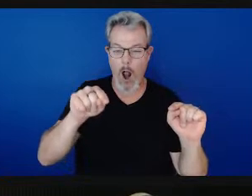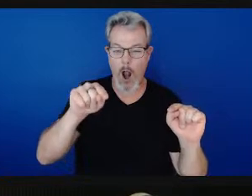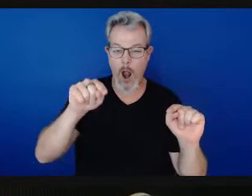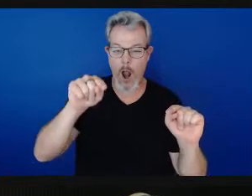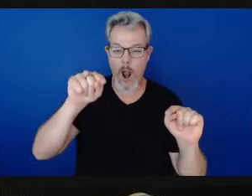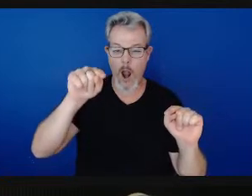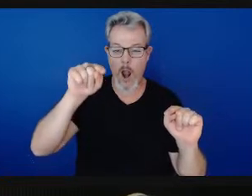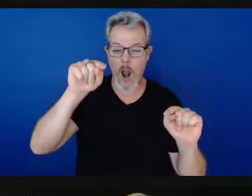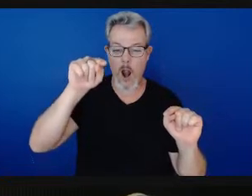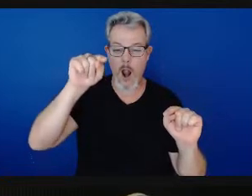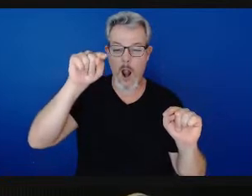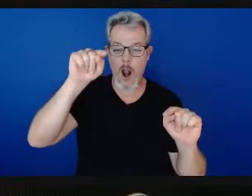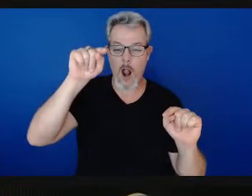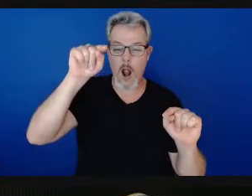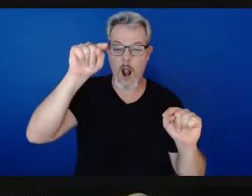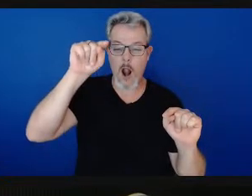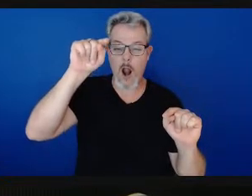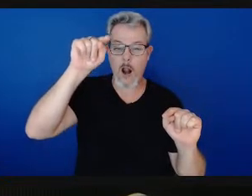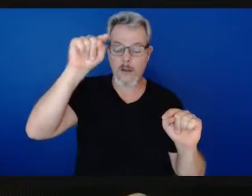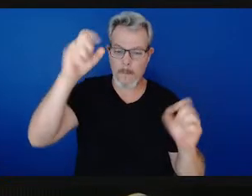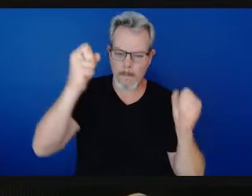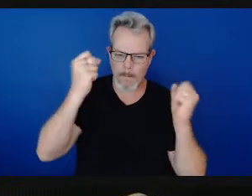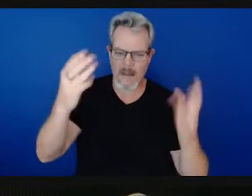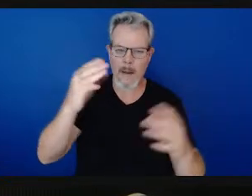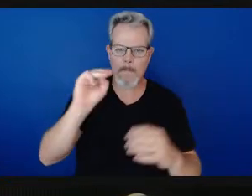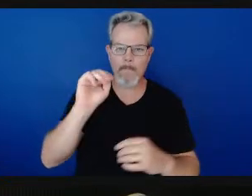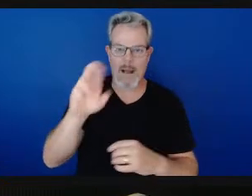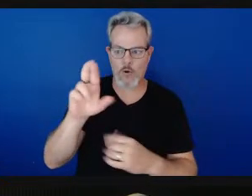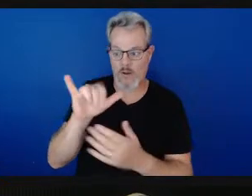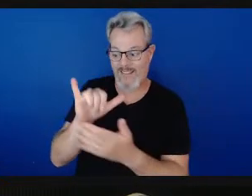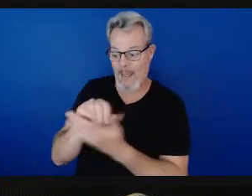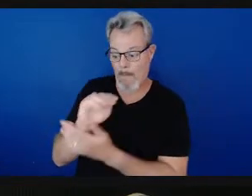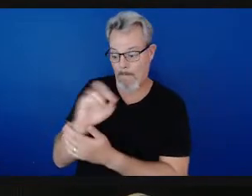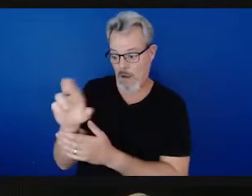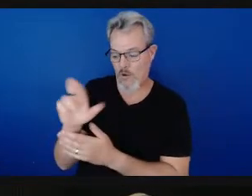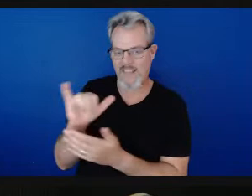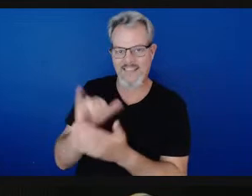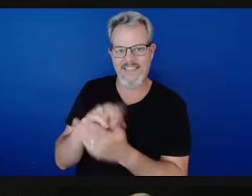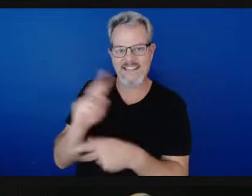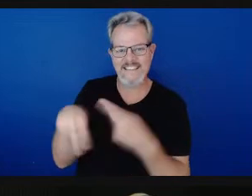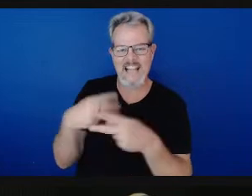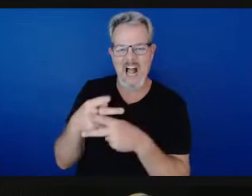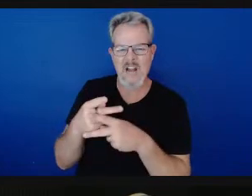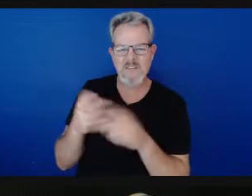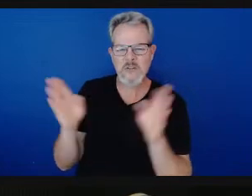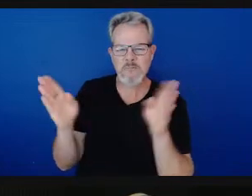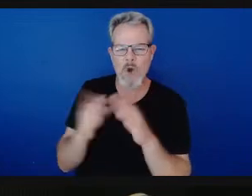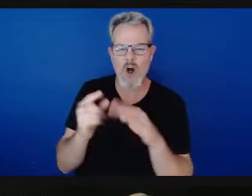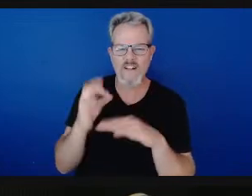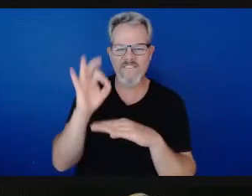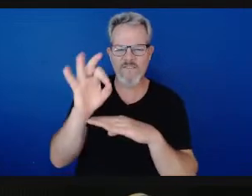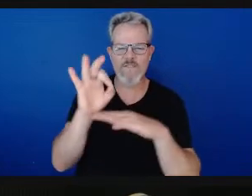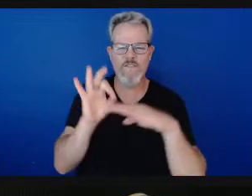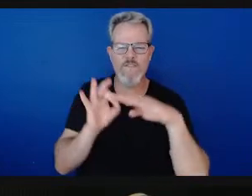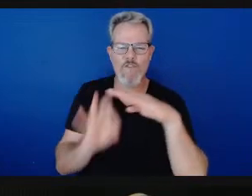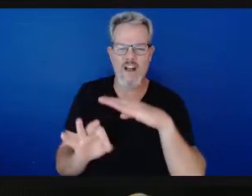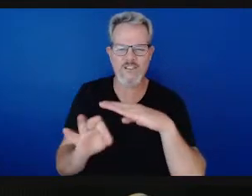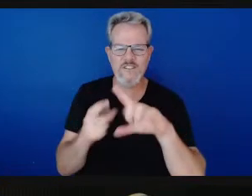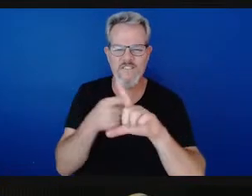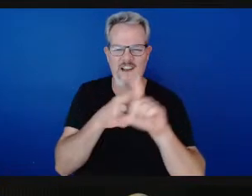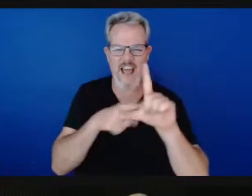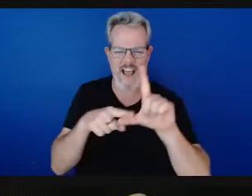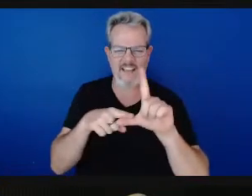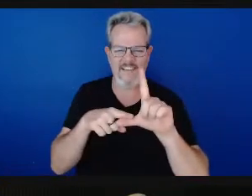of microradians. A microradian is a small fraction of an angle, right? So you have degrees and